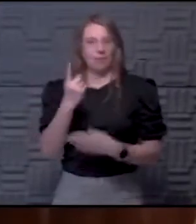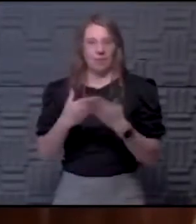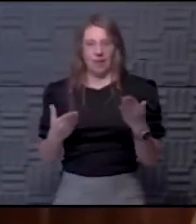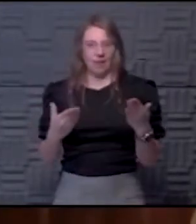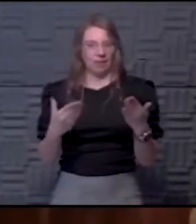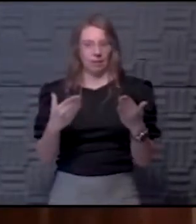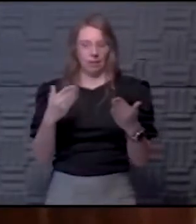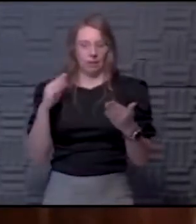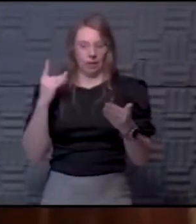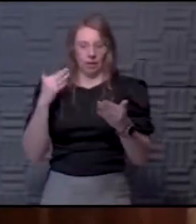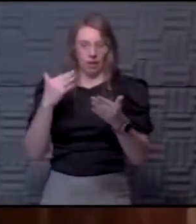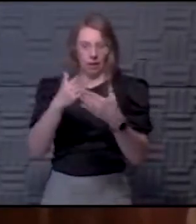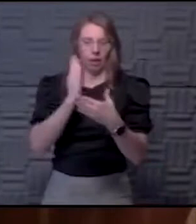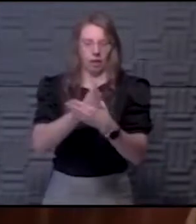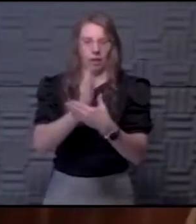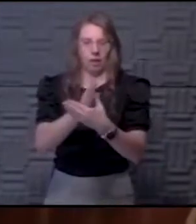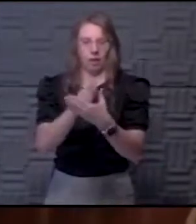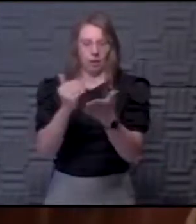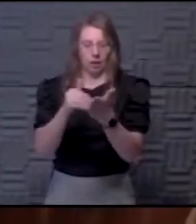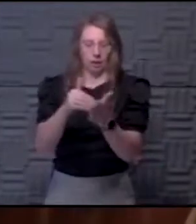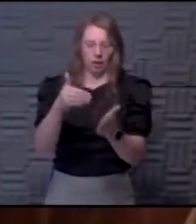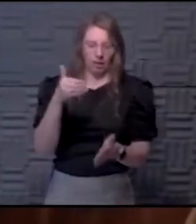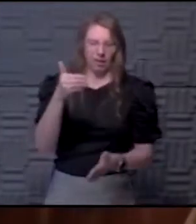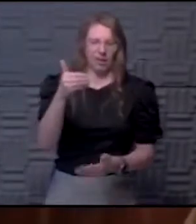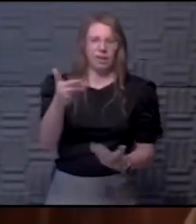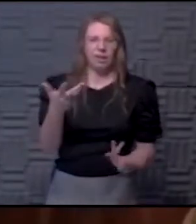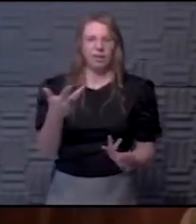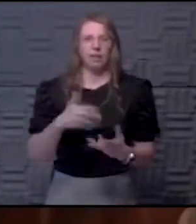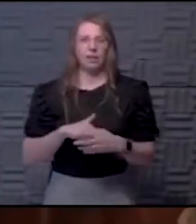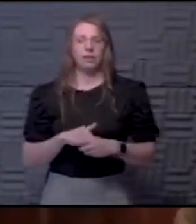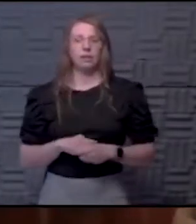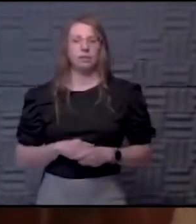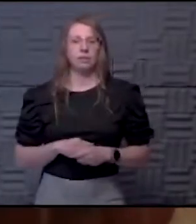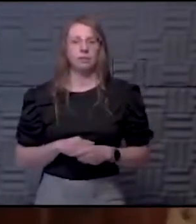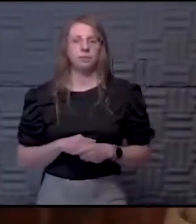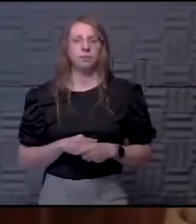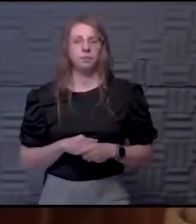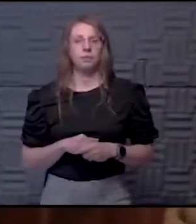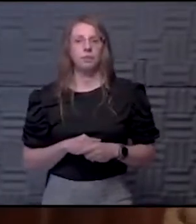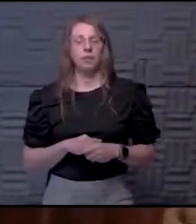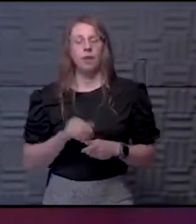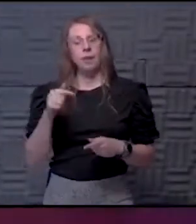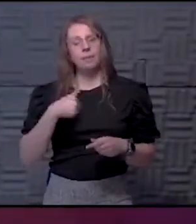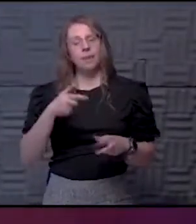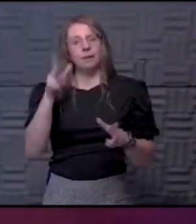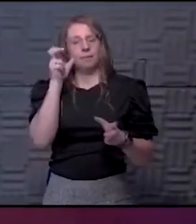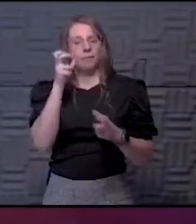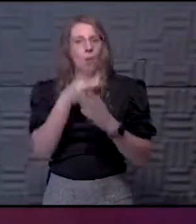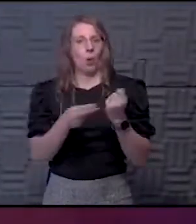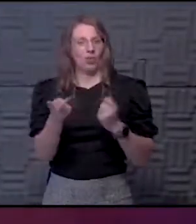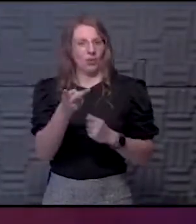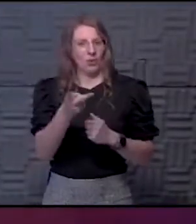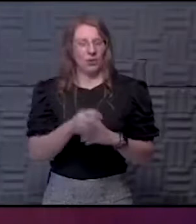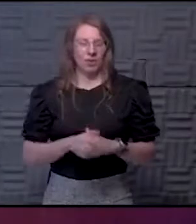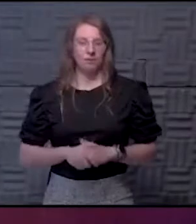to by interrupting the patient in the first 5 seconds. As I listen to you both,